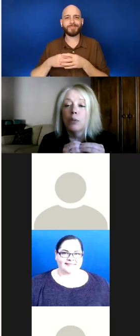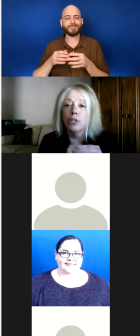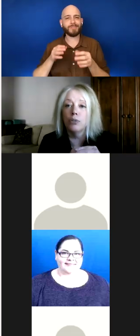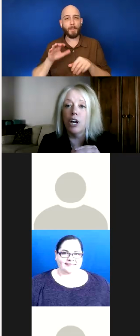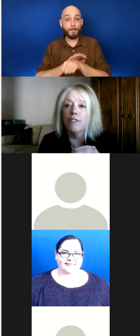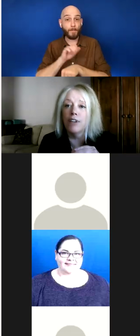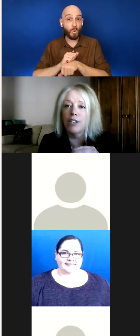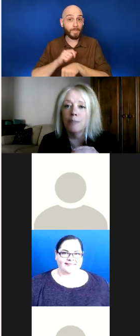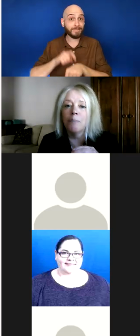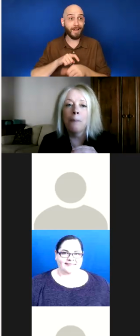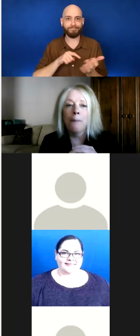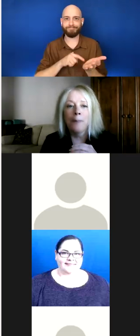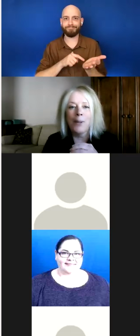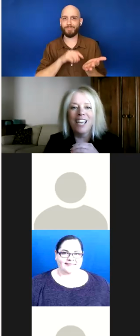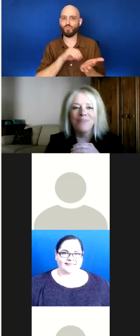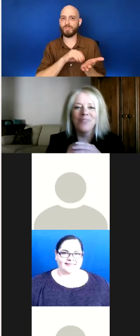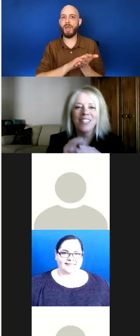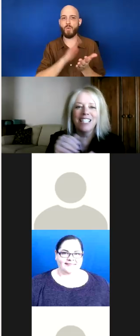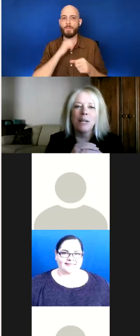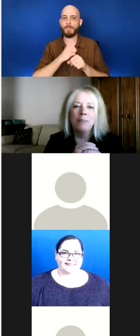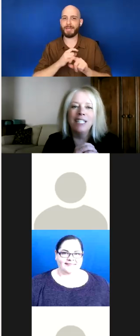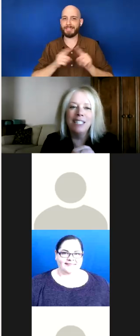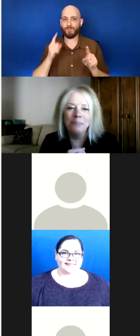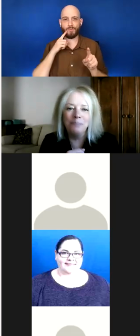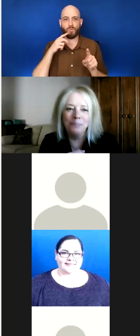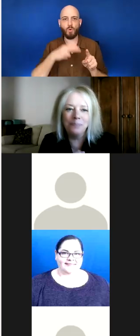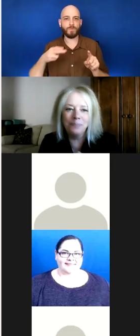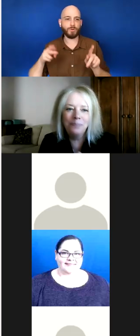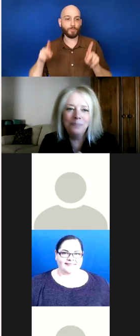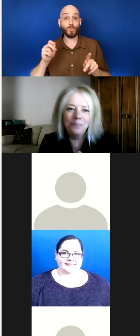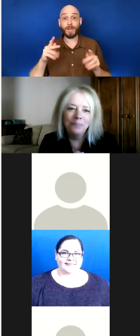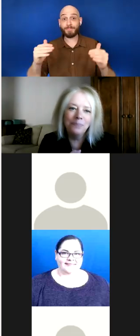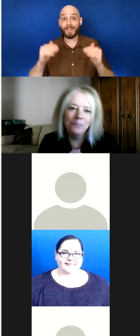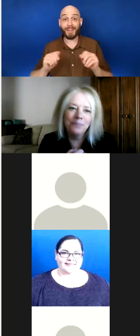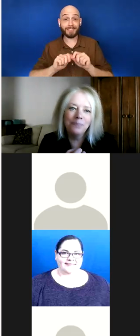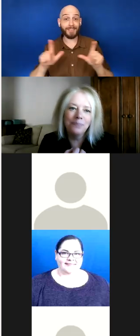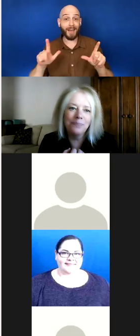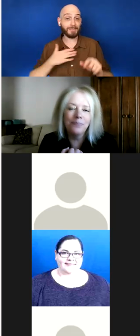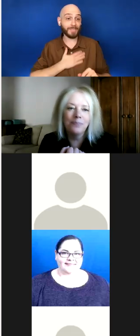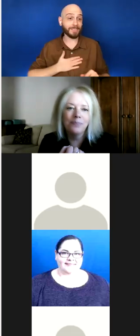for someone who's hard of hearing. Okay, next slide, please.